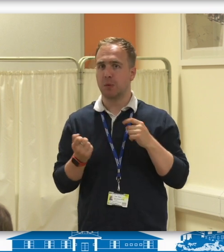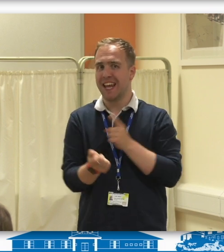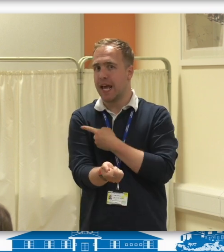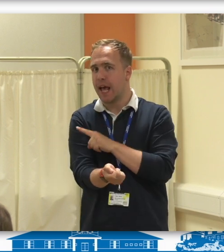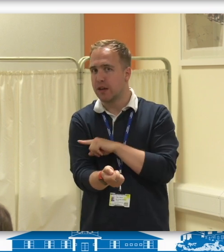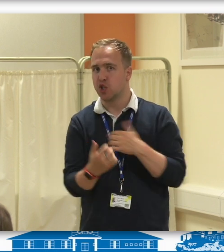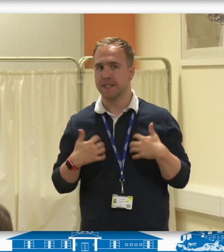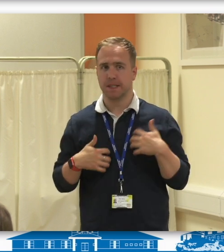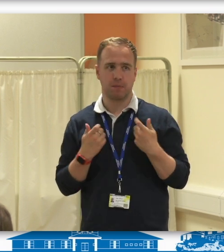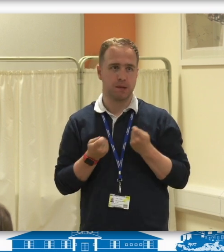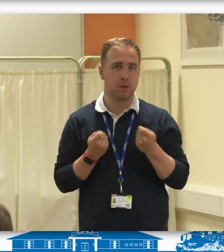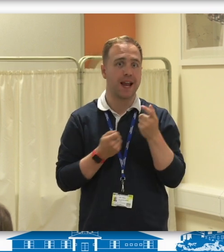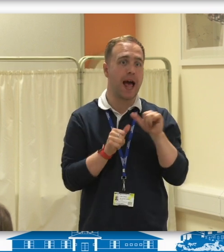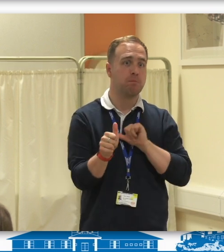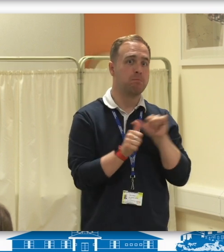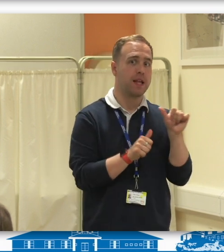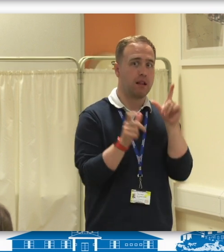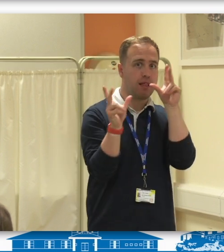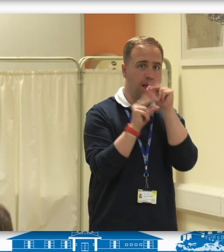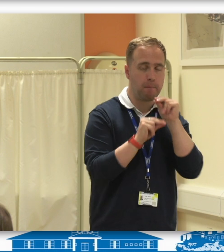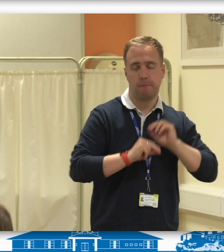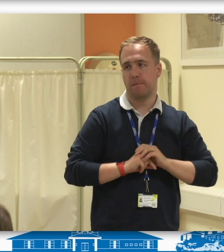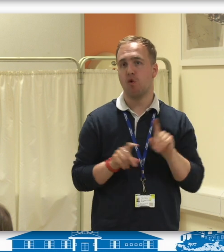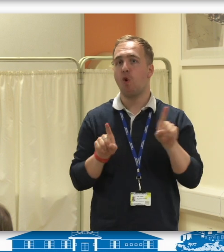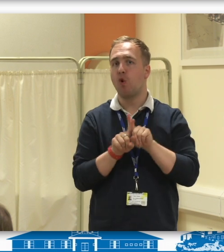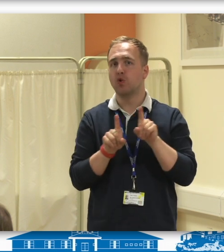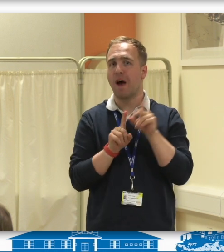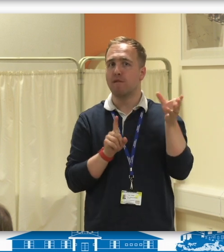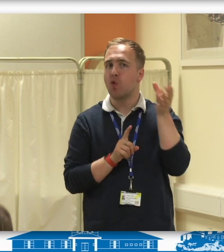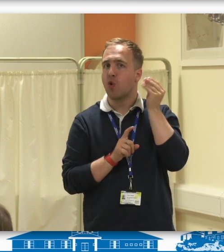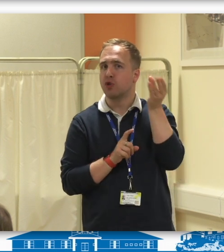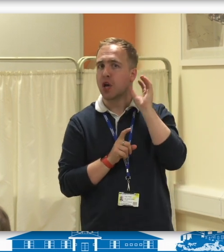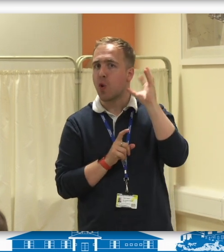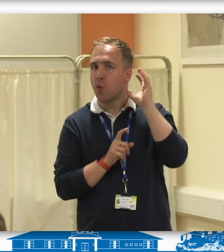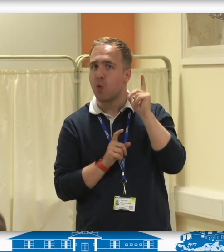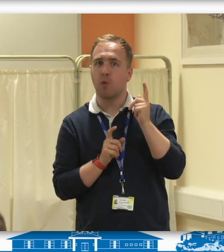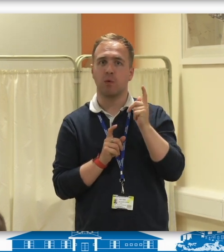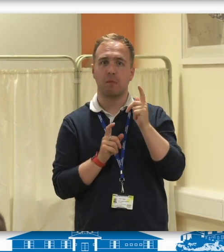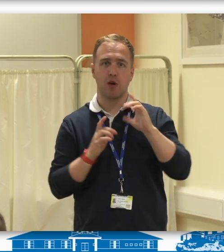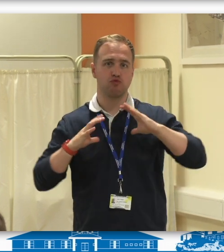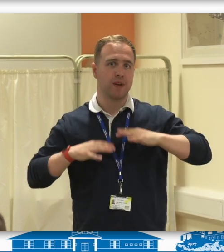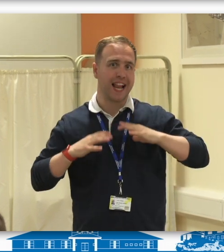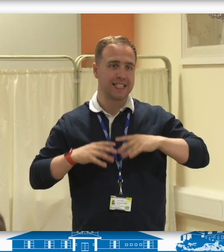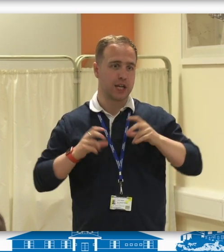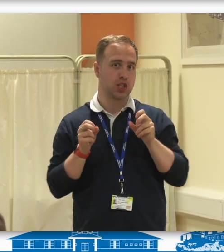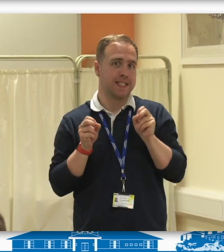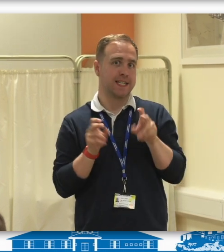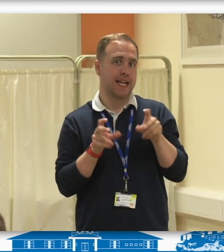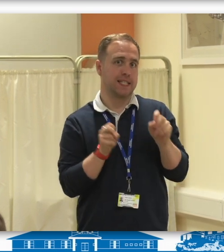and optimising sleep. There are also several audio tracks looking at different styles of relaxation techniques,